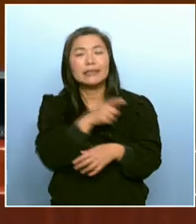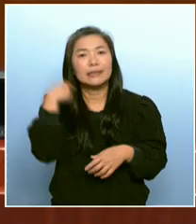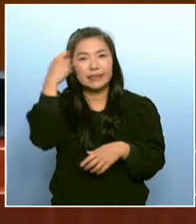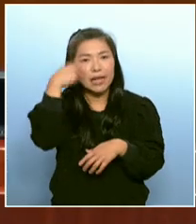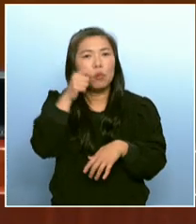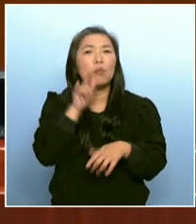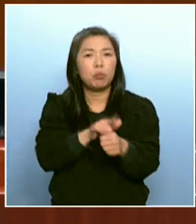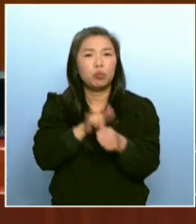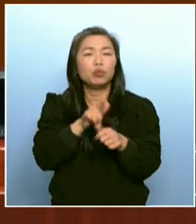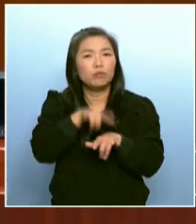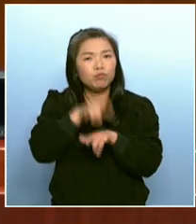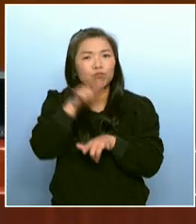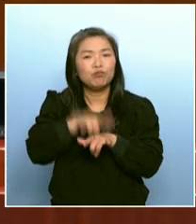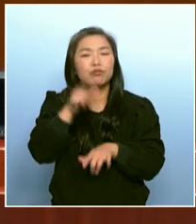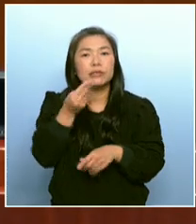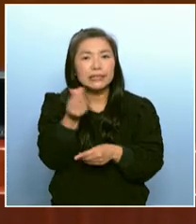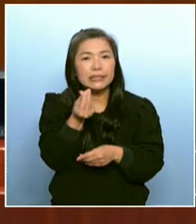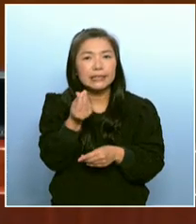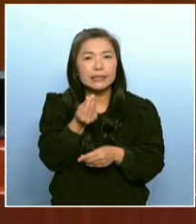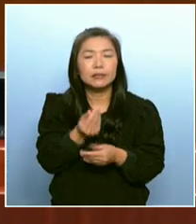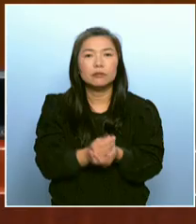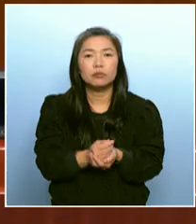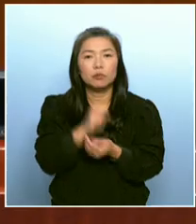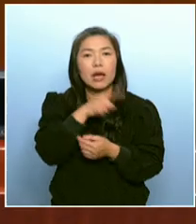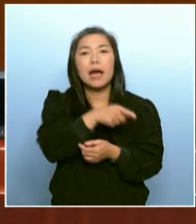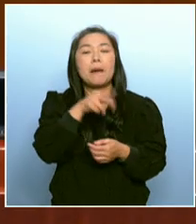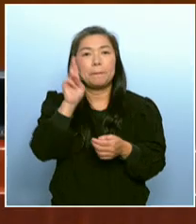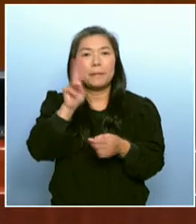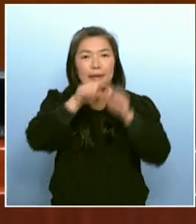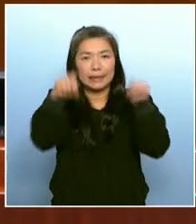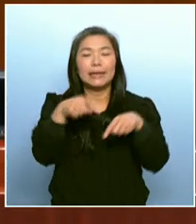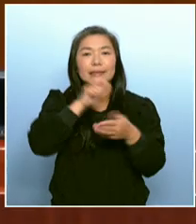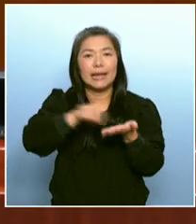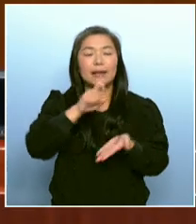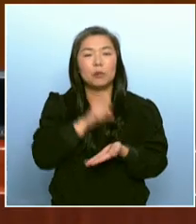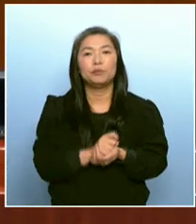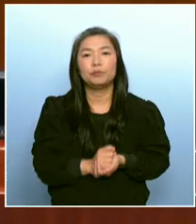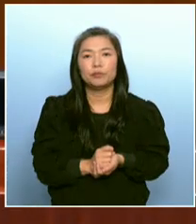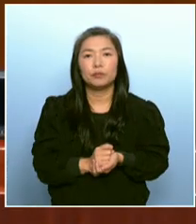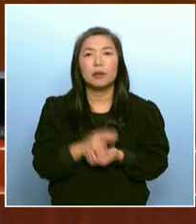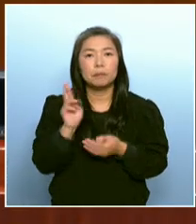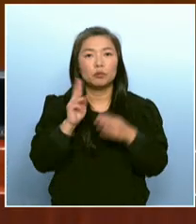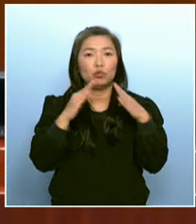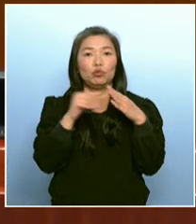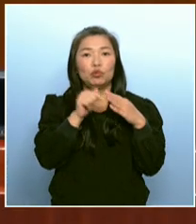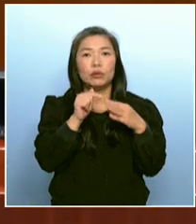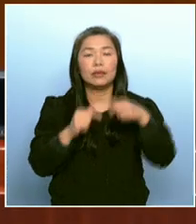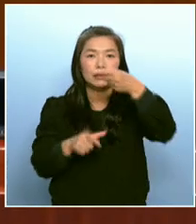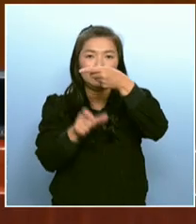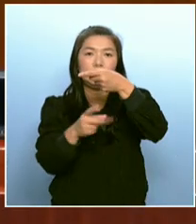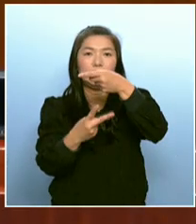Social Security payment rates provided by the administration. The detail of the paper is set out on the agenda.